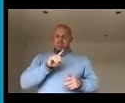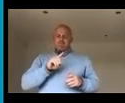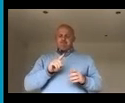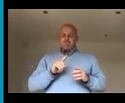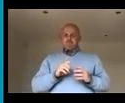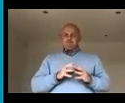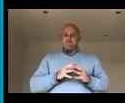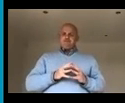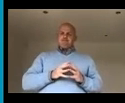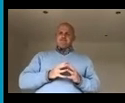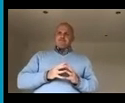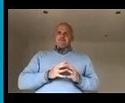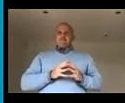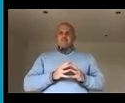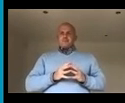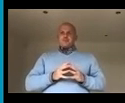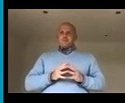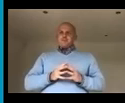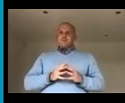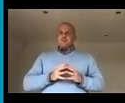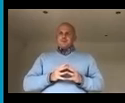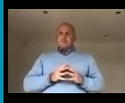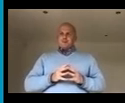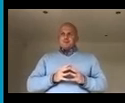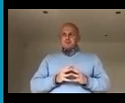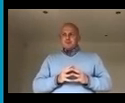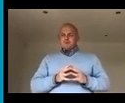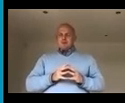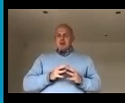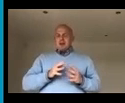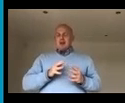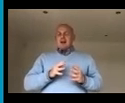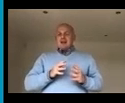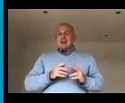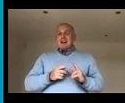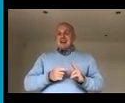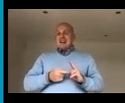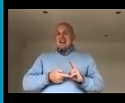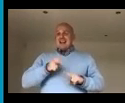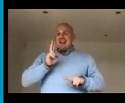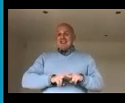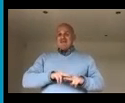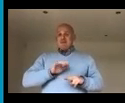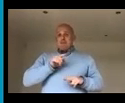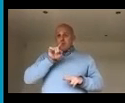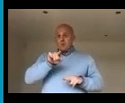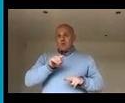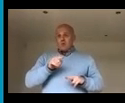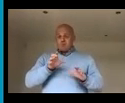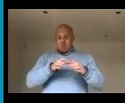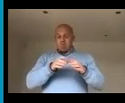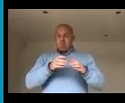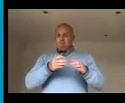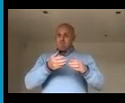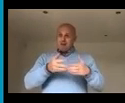gap in a lot of funders for this, in that if people have had to close down, but have still got costs in terms of paying for utilities